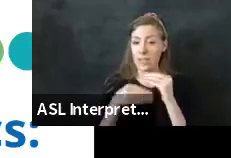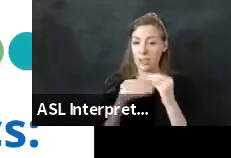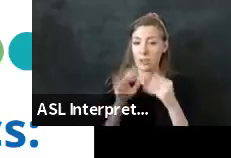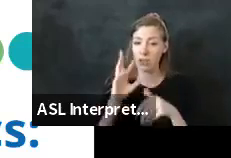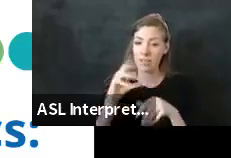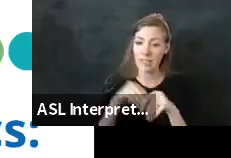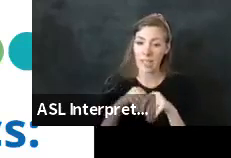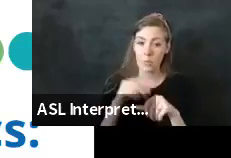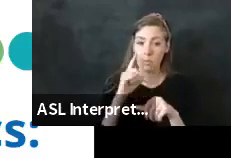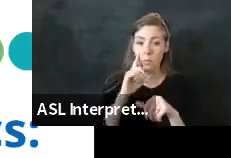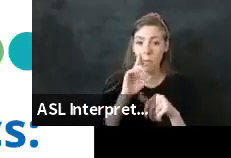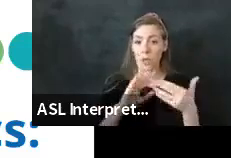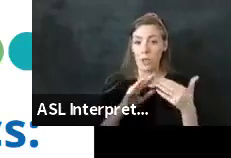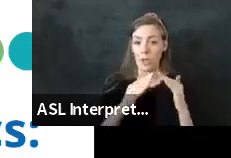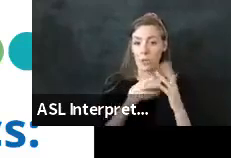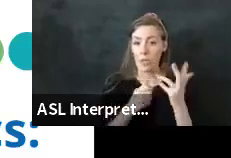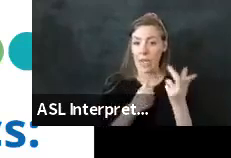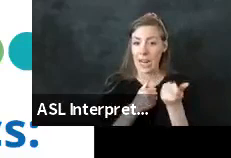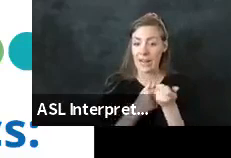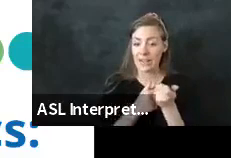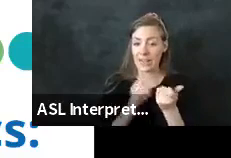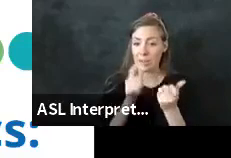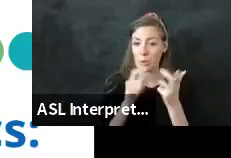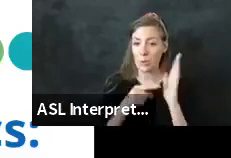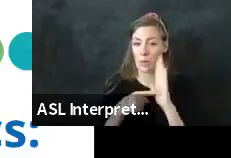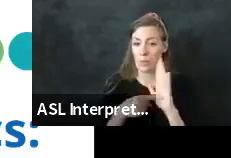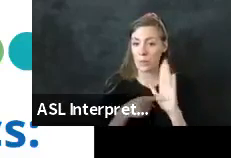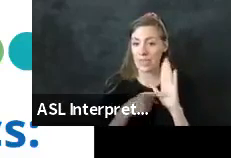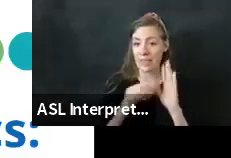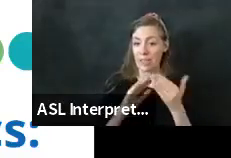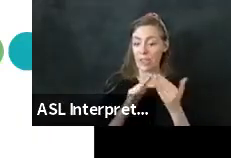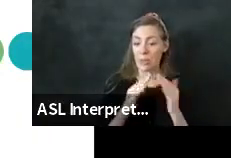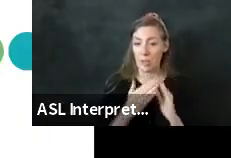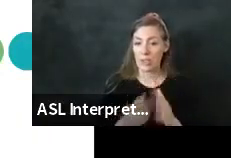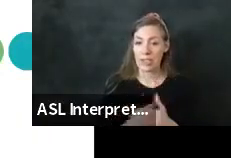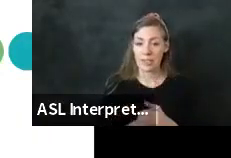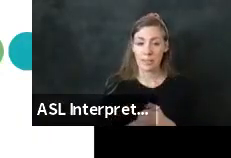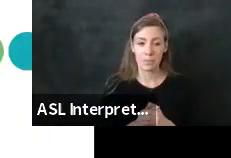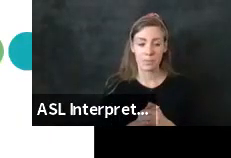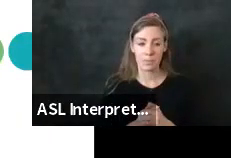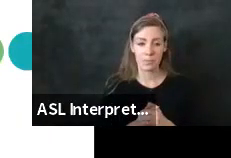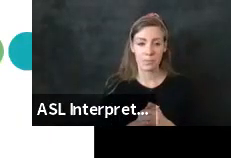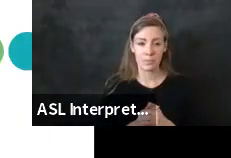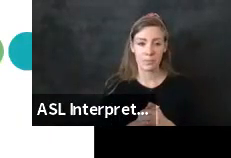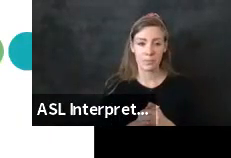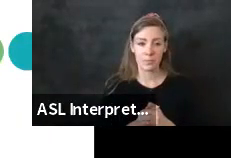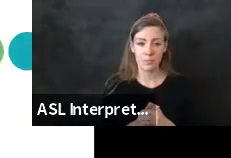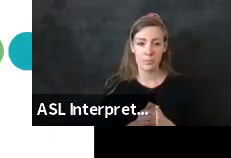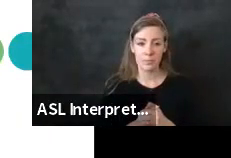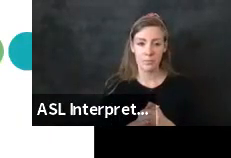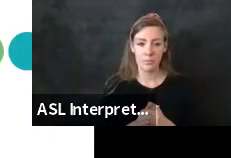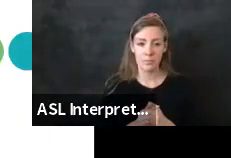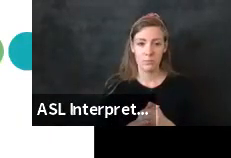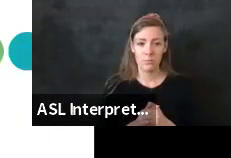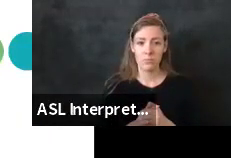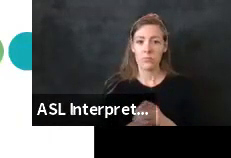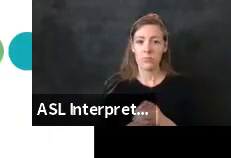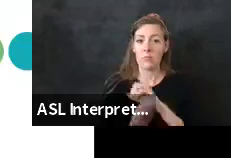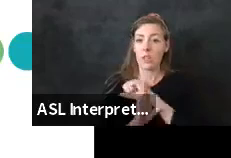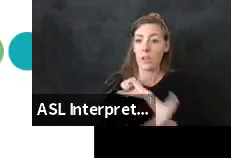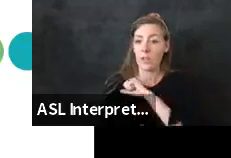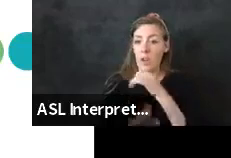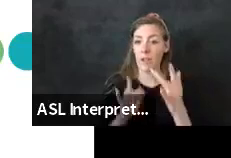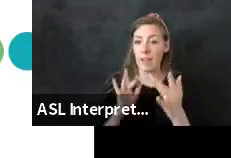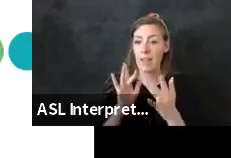community advocates who represent these communities. Next slide. So our fall outreach activities,